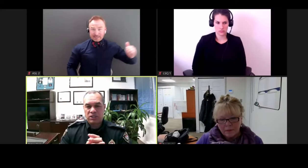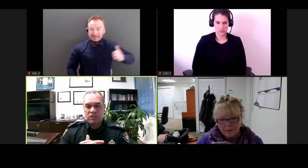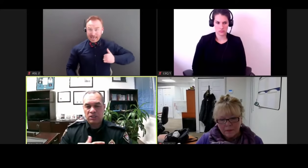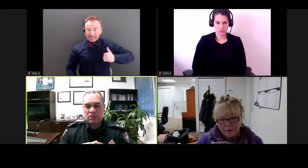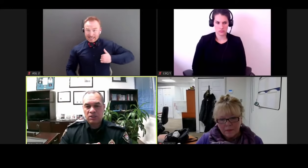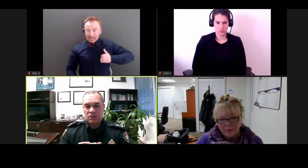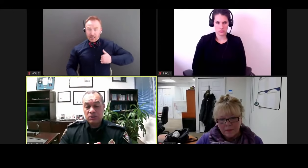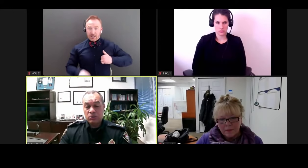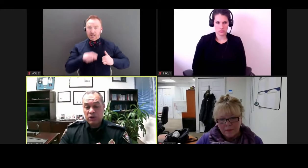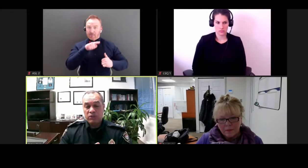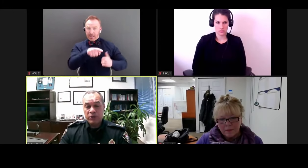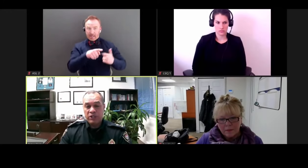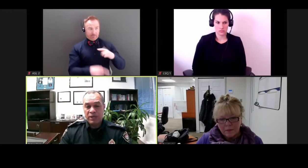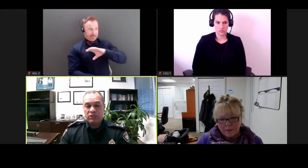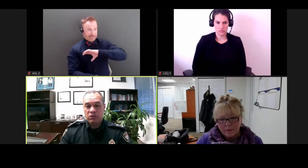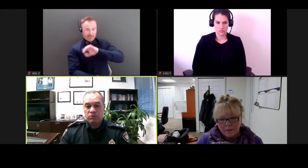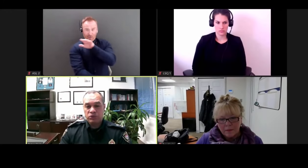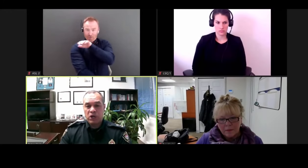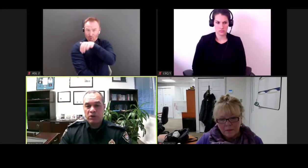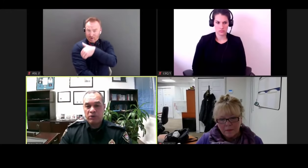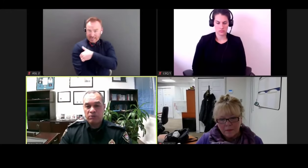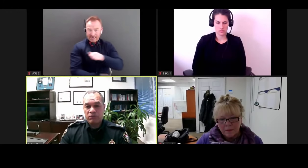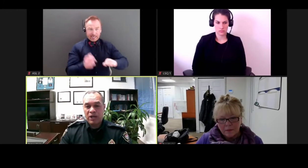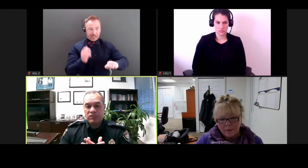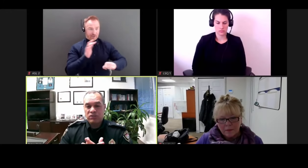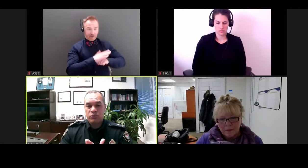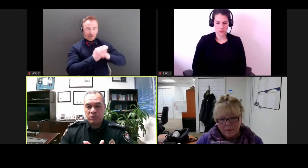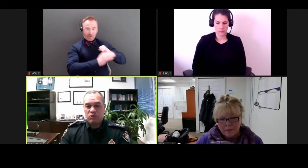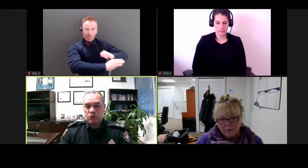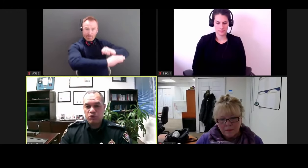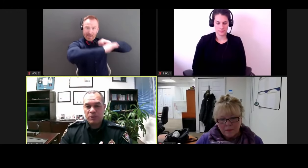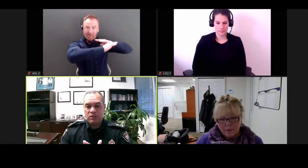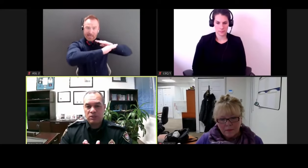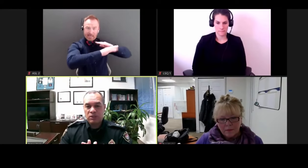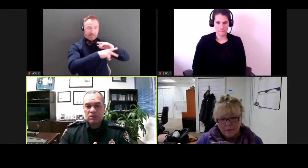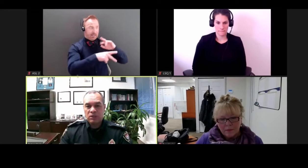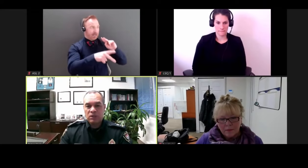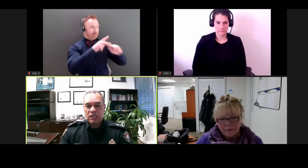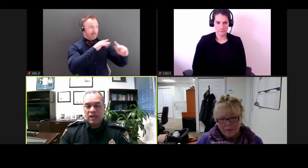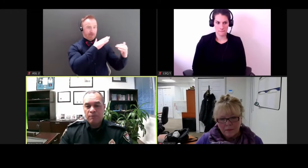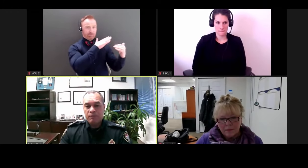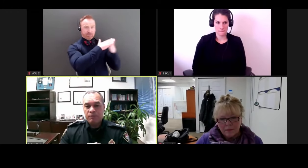the city. One of the fundamental charter rights is freedom of movement.